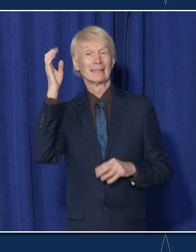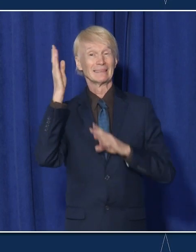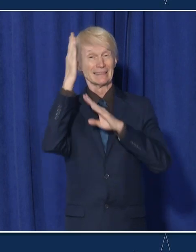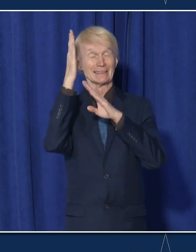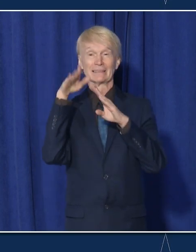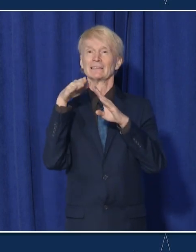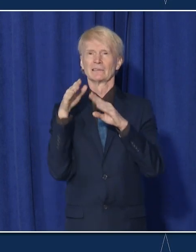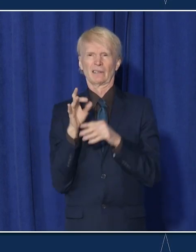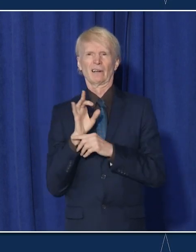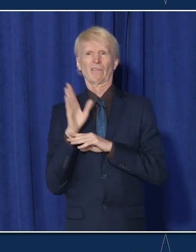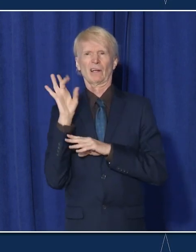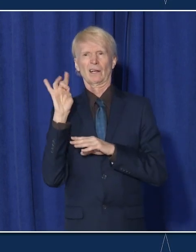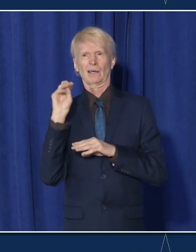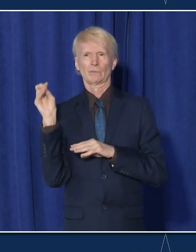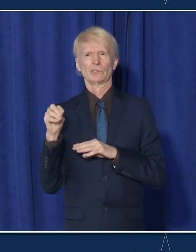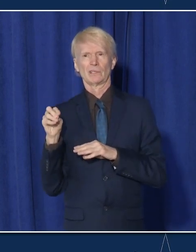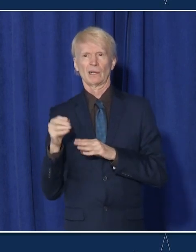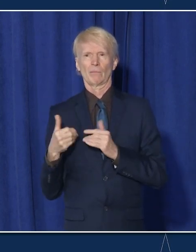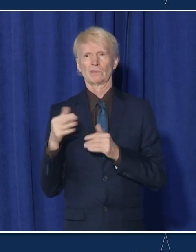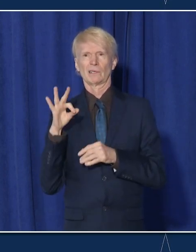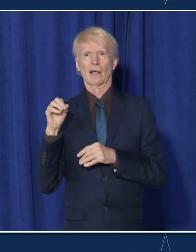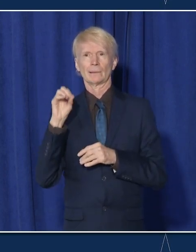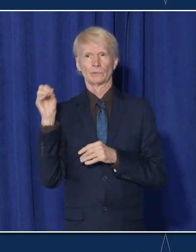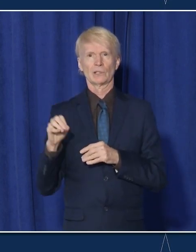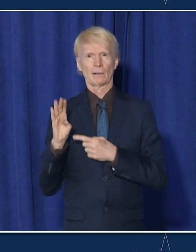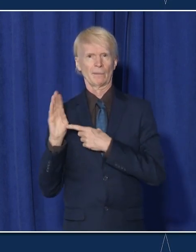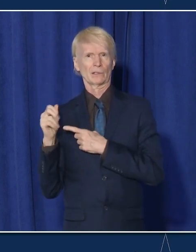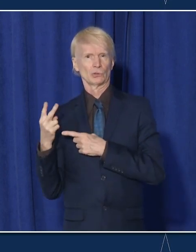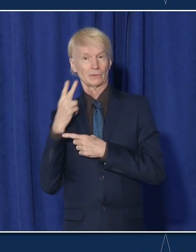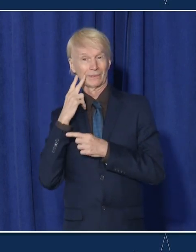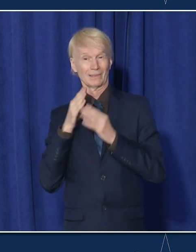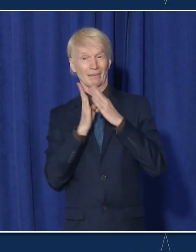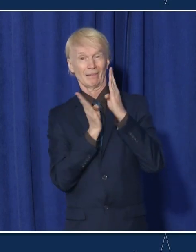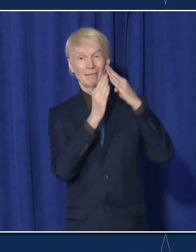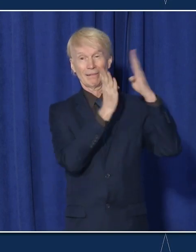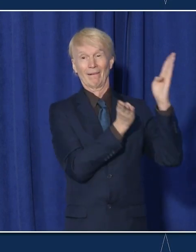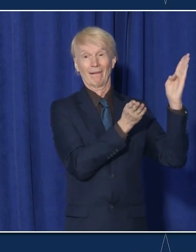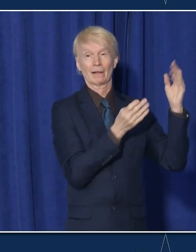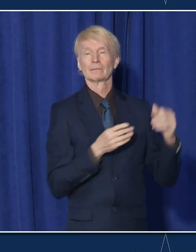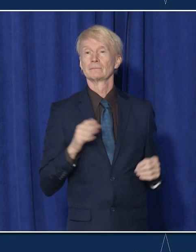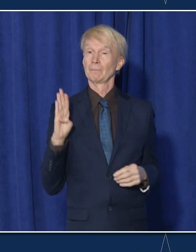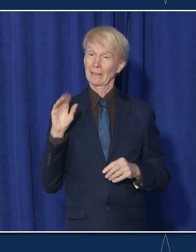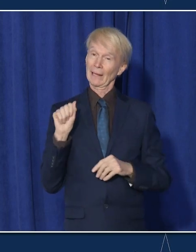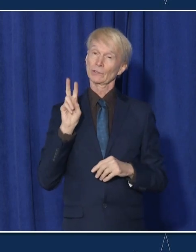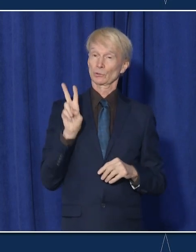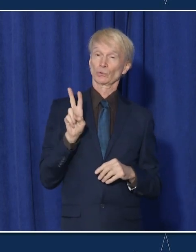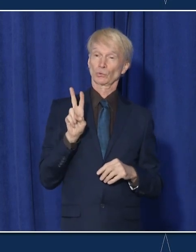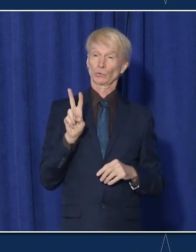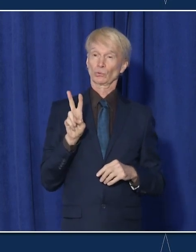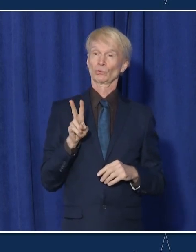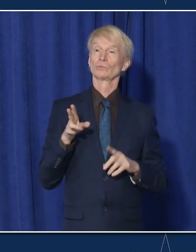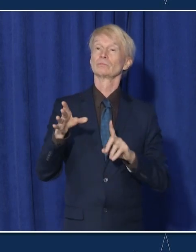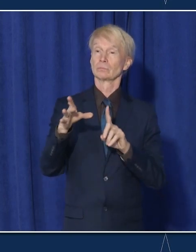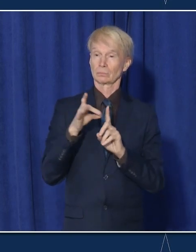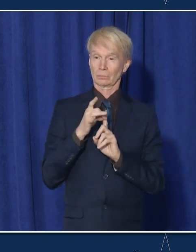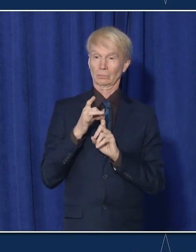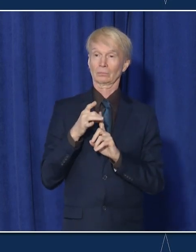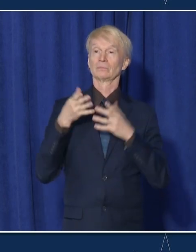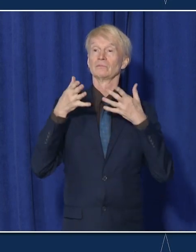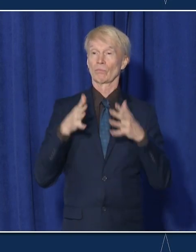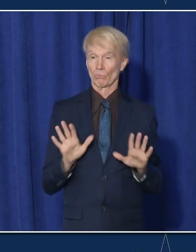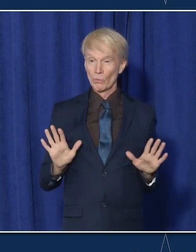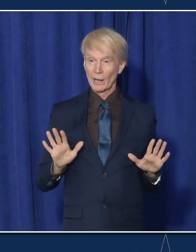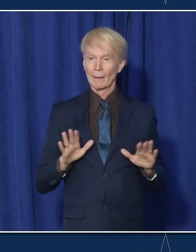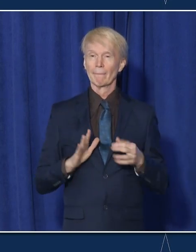pushing 90% of that BA2. And so it's not surprising that in places where BA2 has really come to